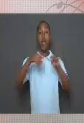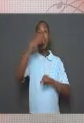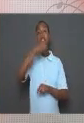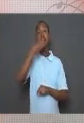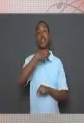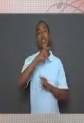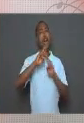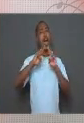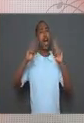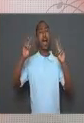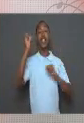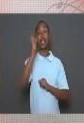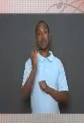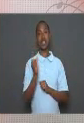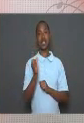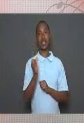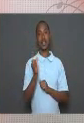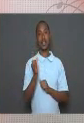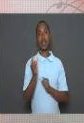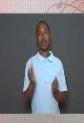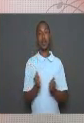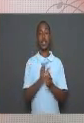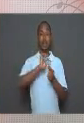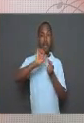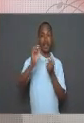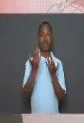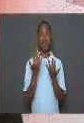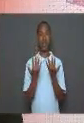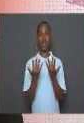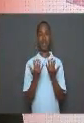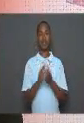heated to a high temperature with a Bunsen burner.